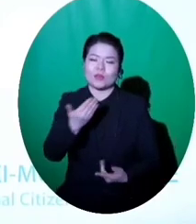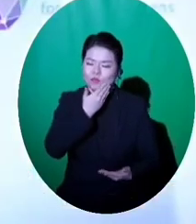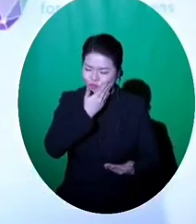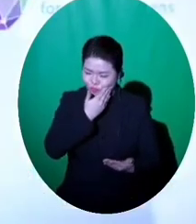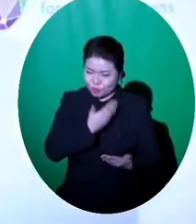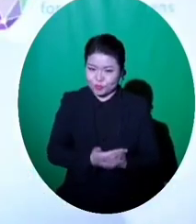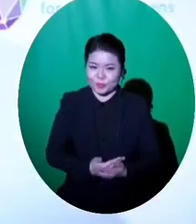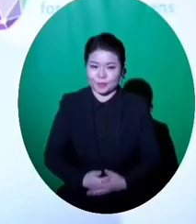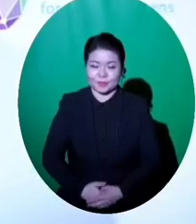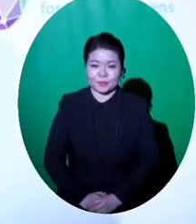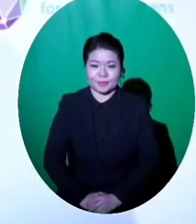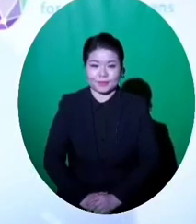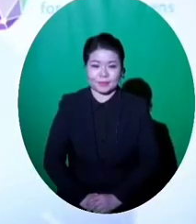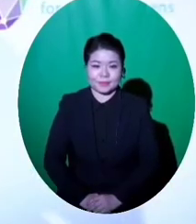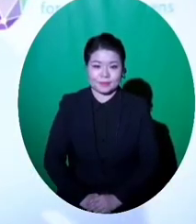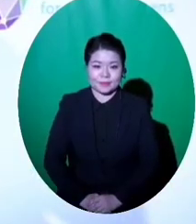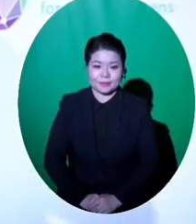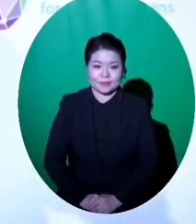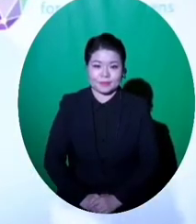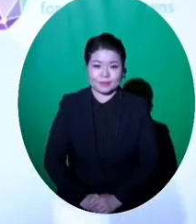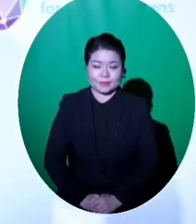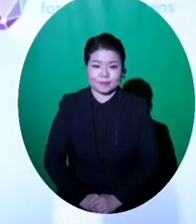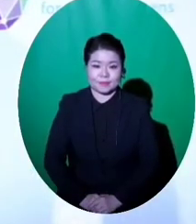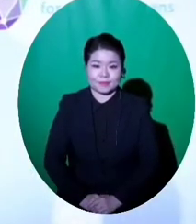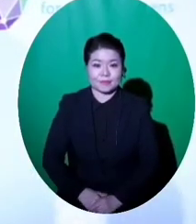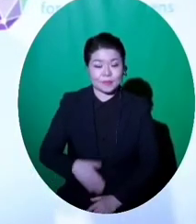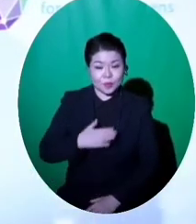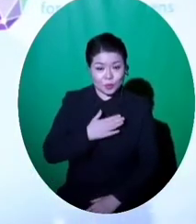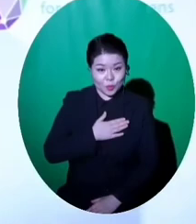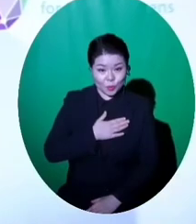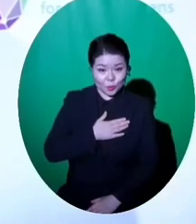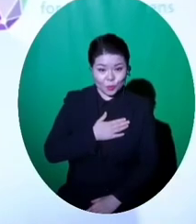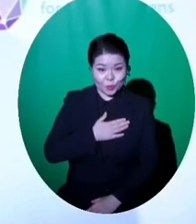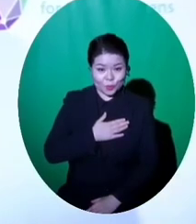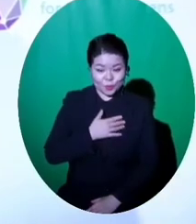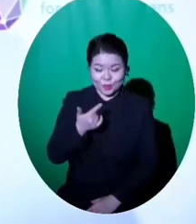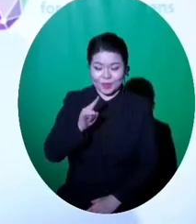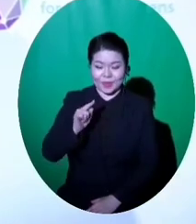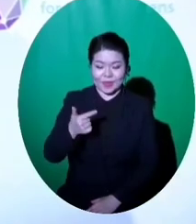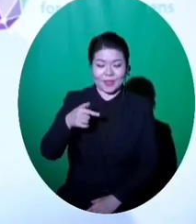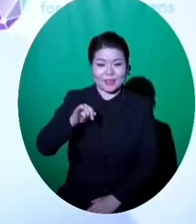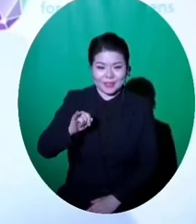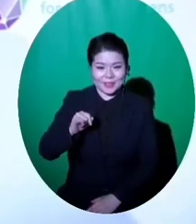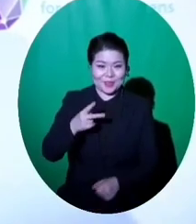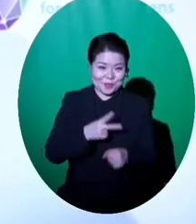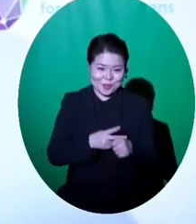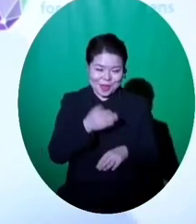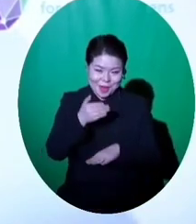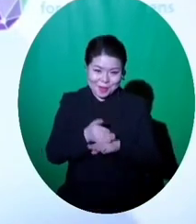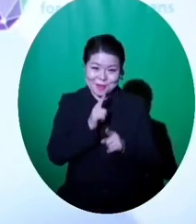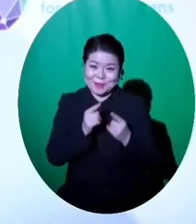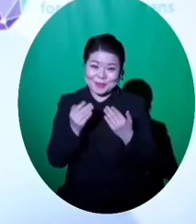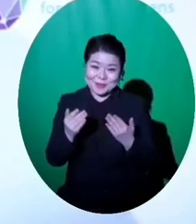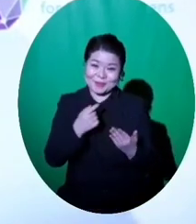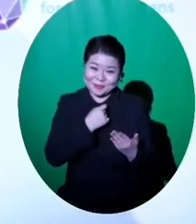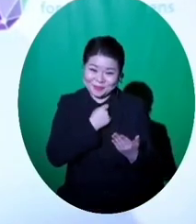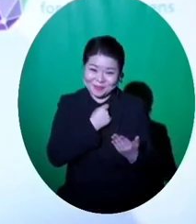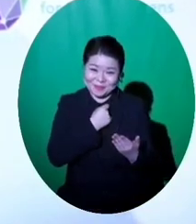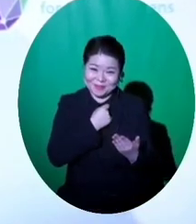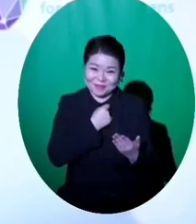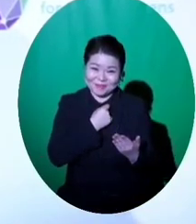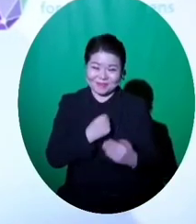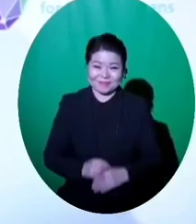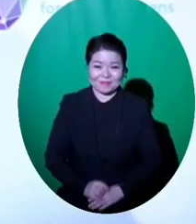and also thanks to Nancy for mentioning not only the physical degradation, but